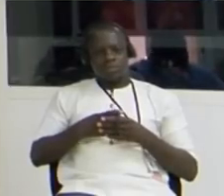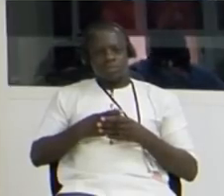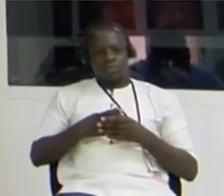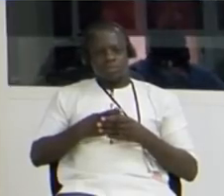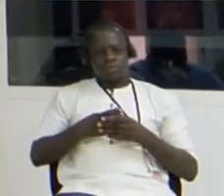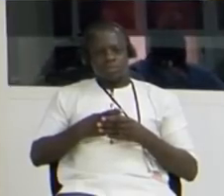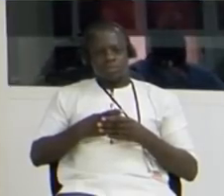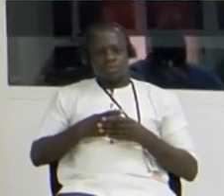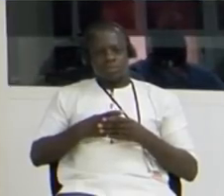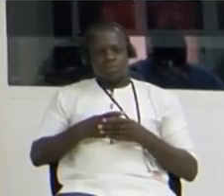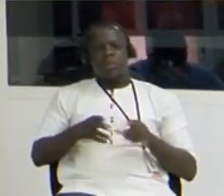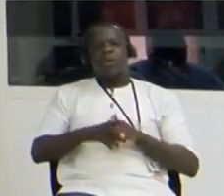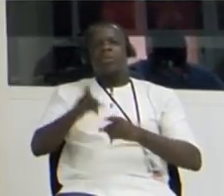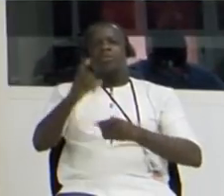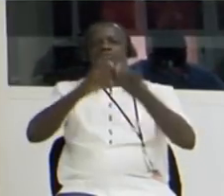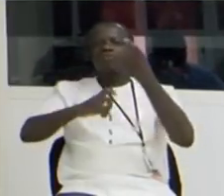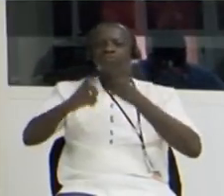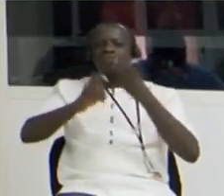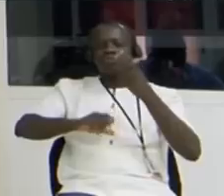Please.